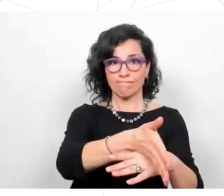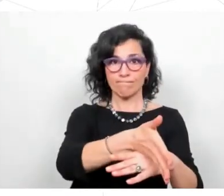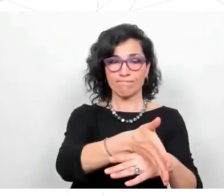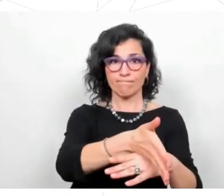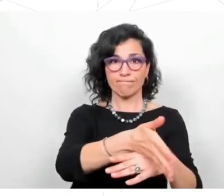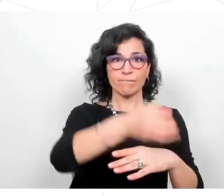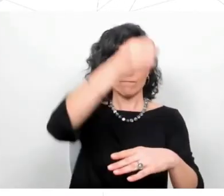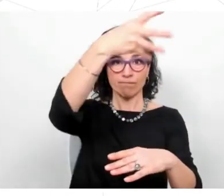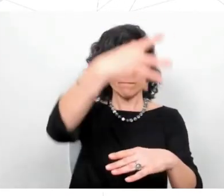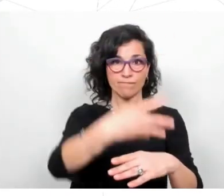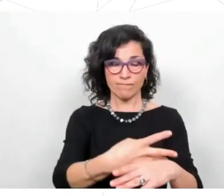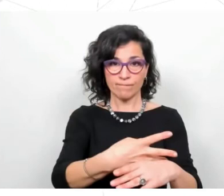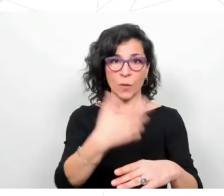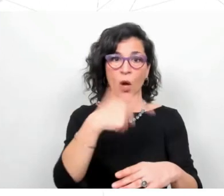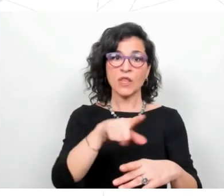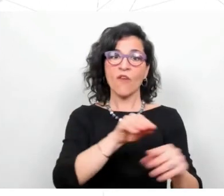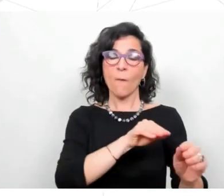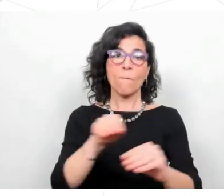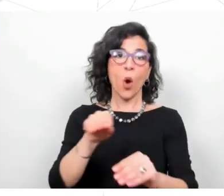I'm going to click in the address bar.